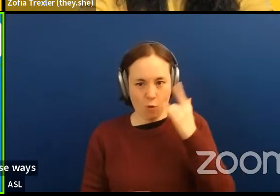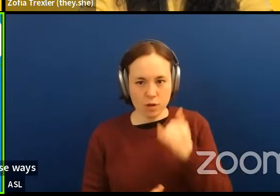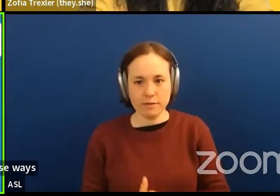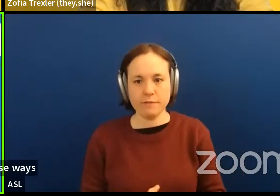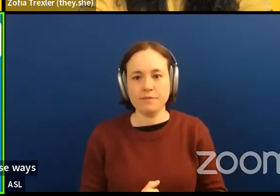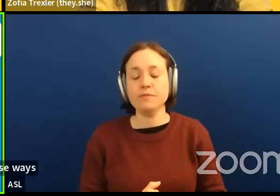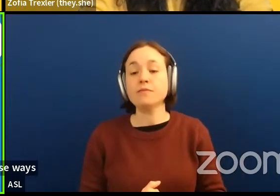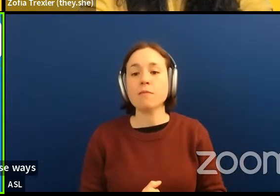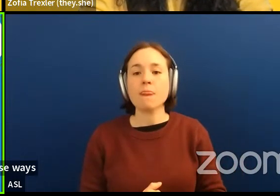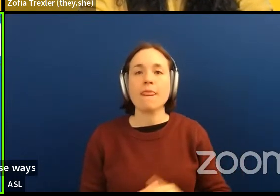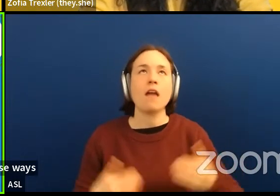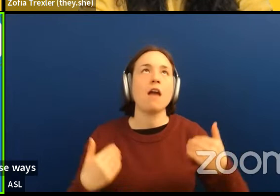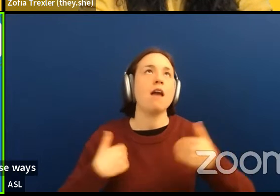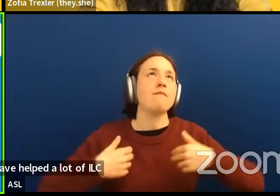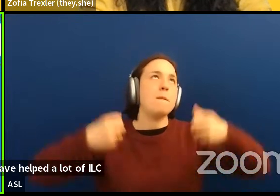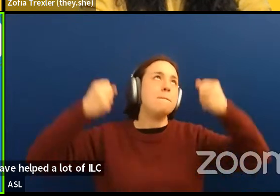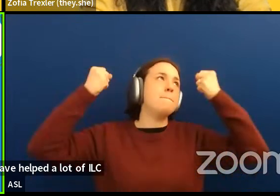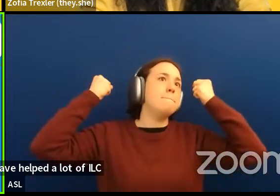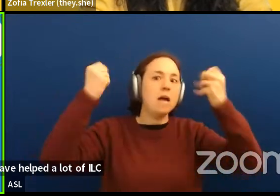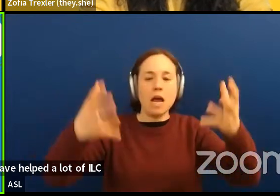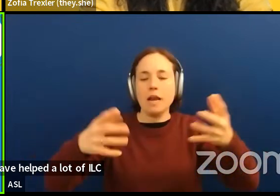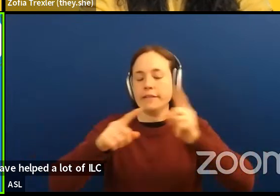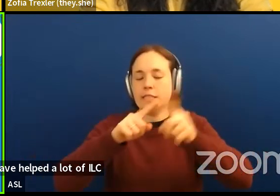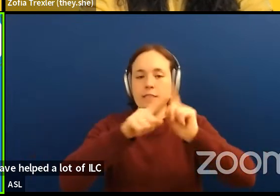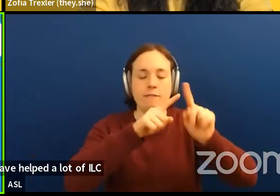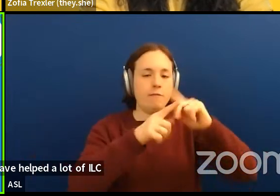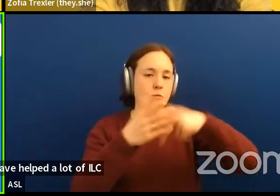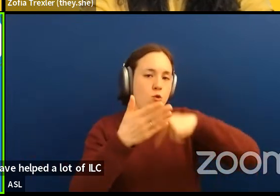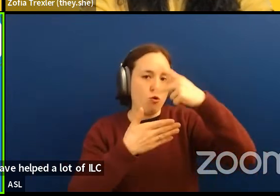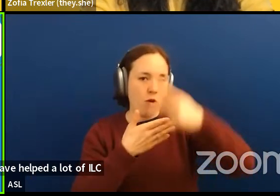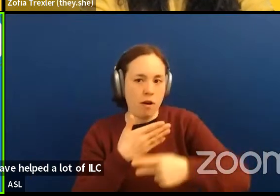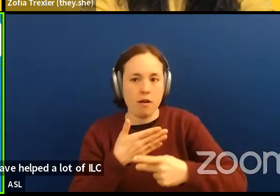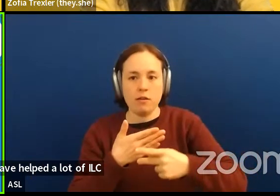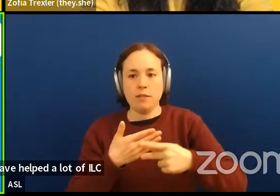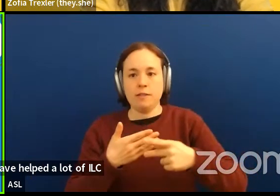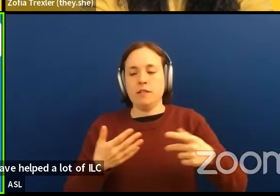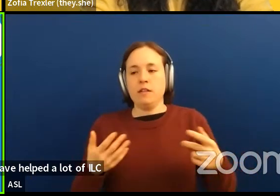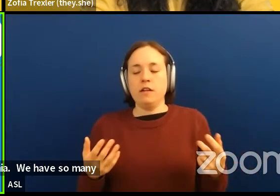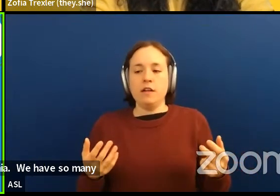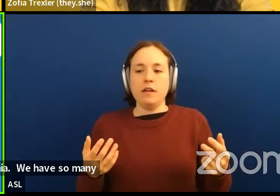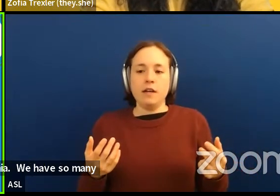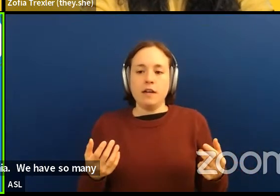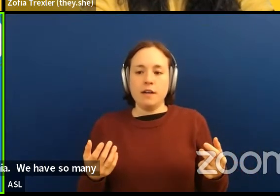We have so many programs, as Jessica stated.